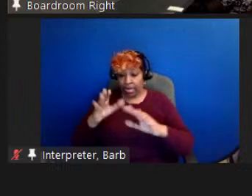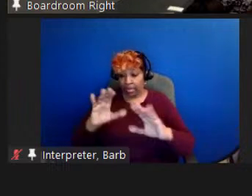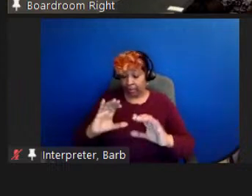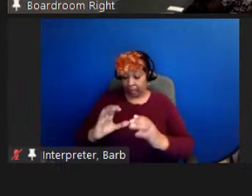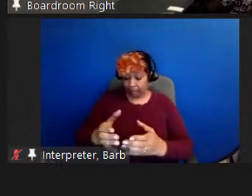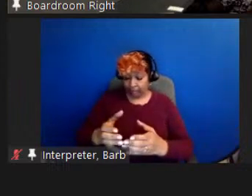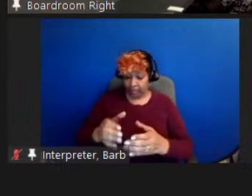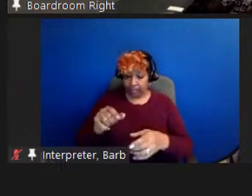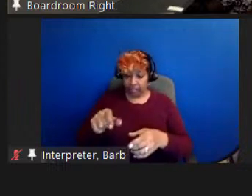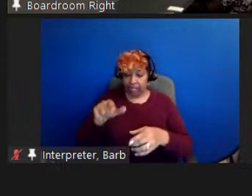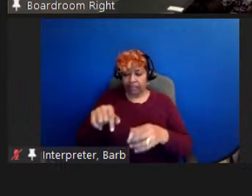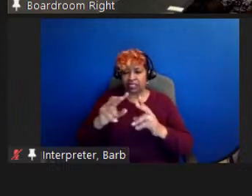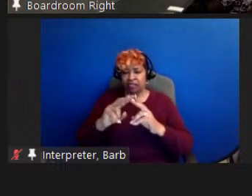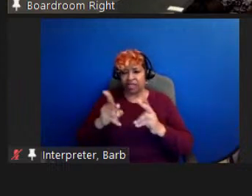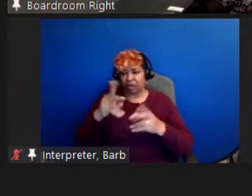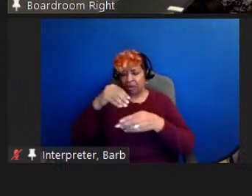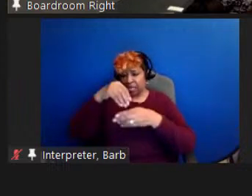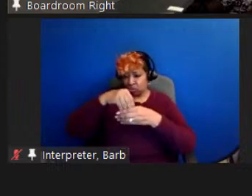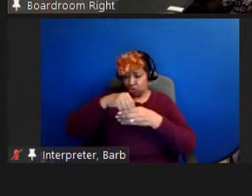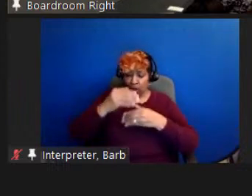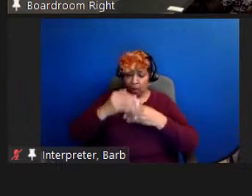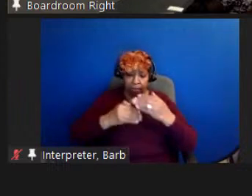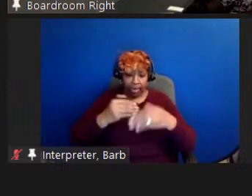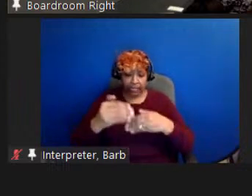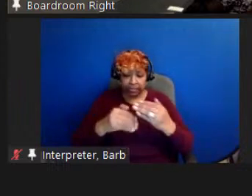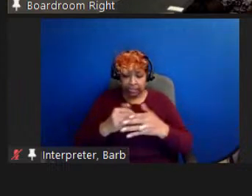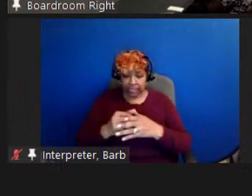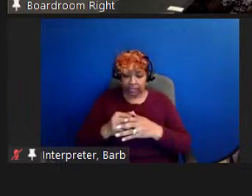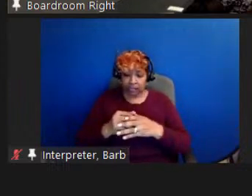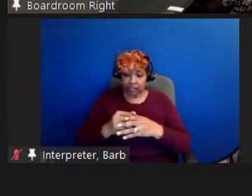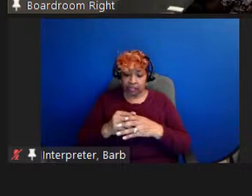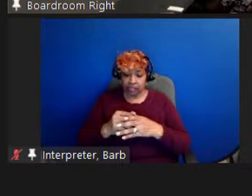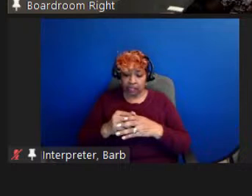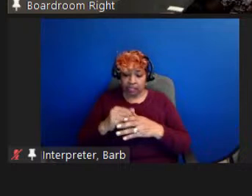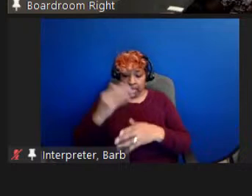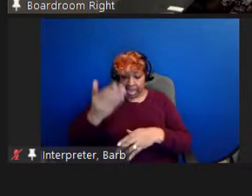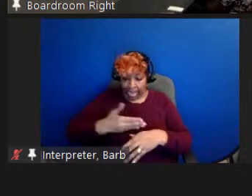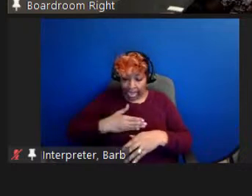So that's a very internal process, hiring the operators.